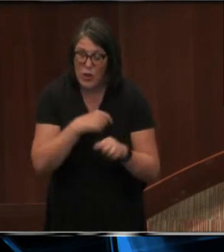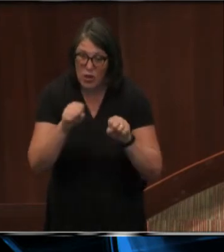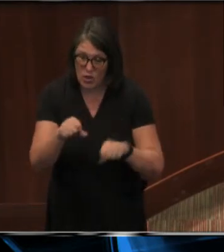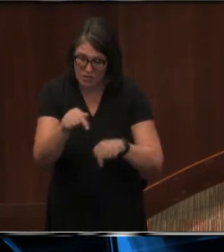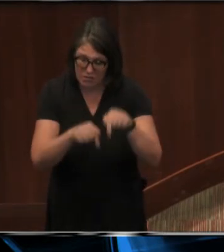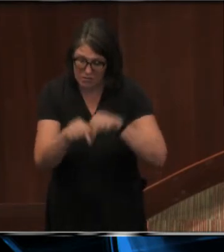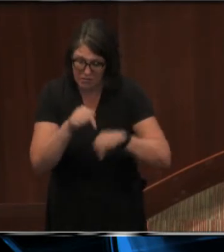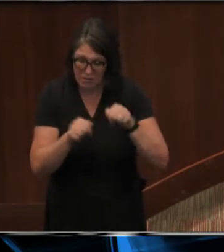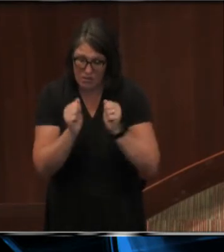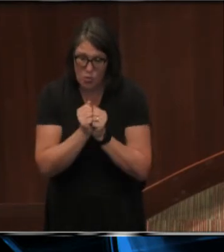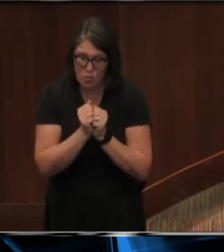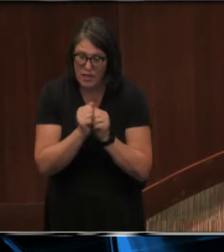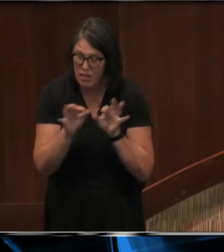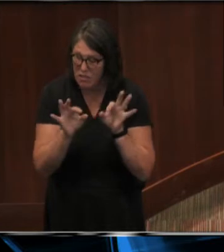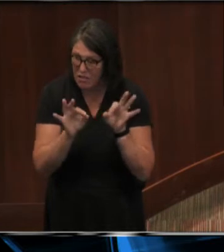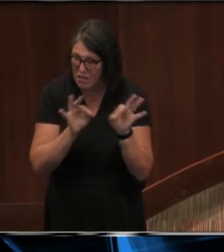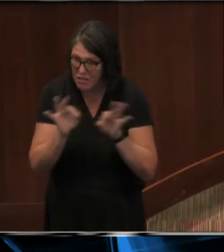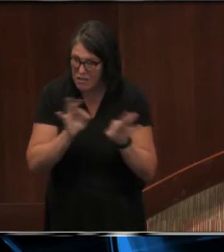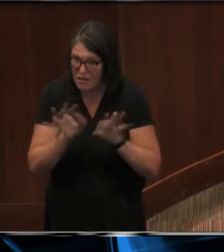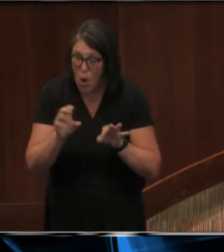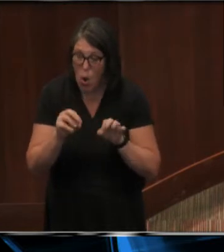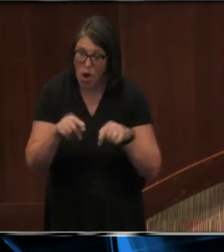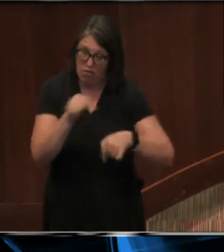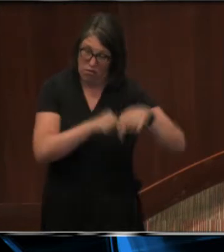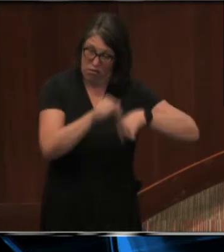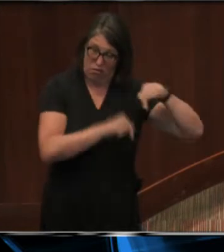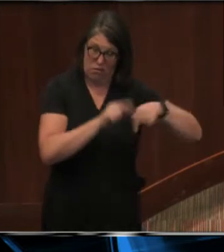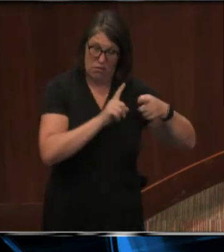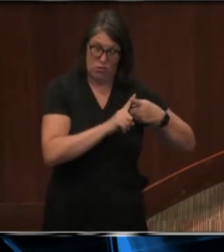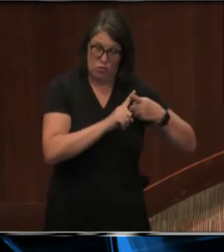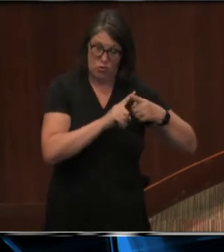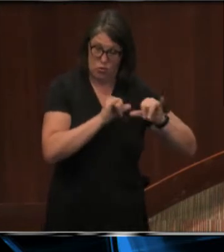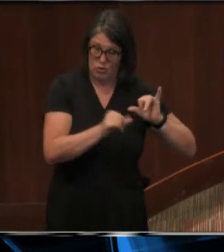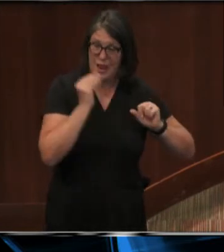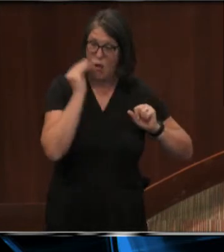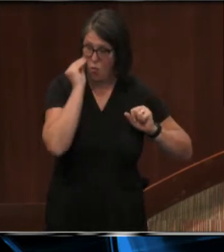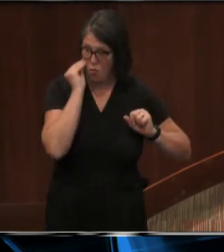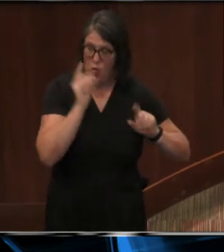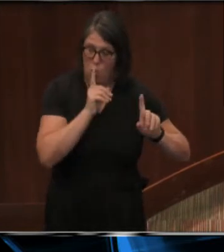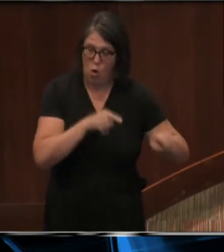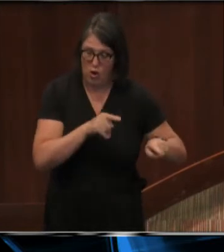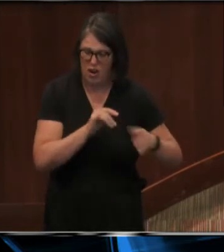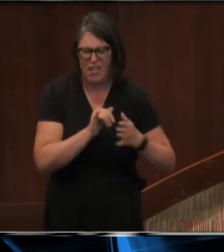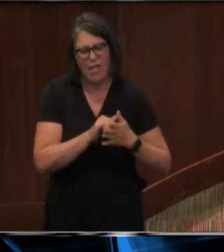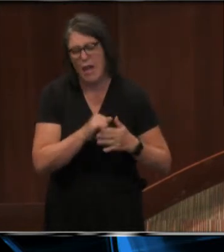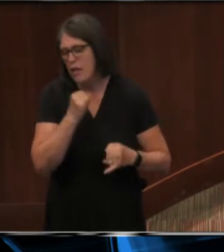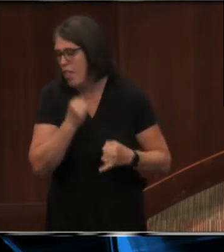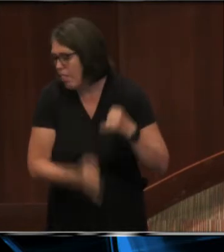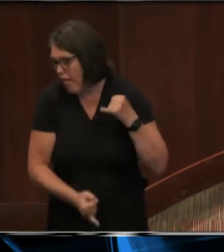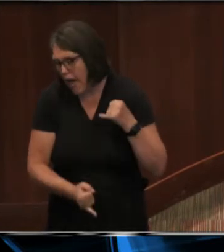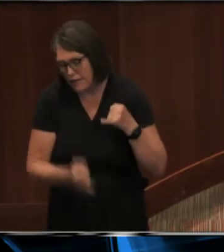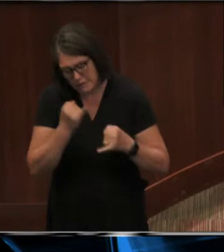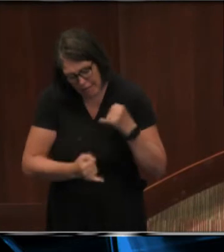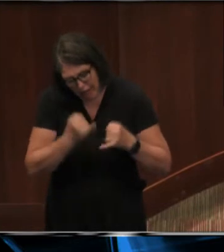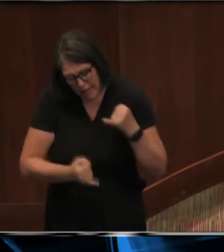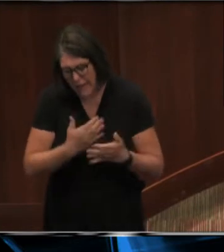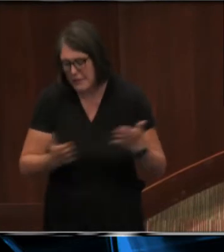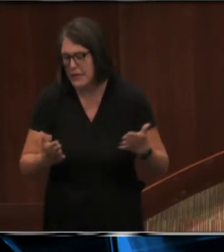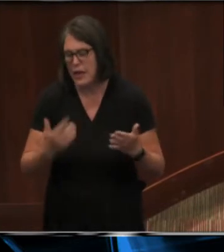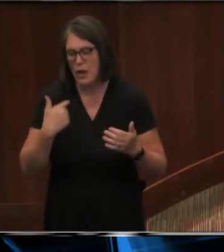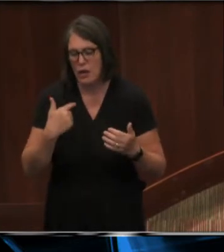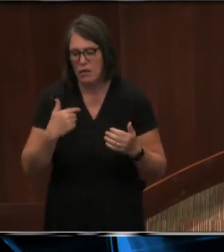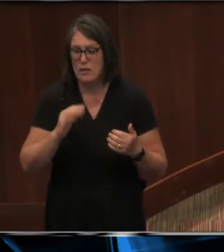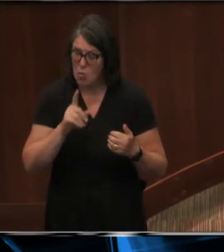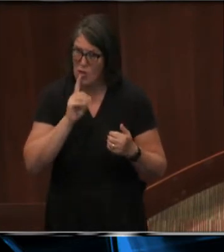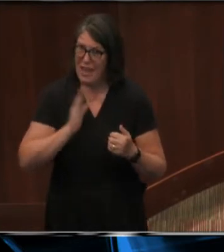and interactions, or even go all the way back to a stay-at-home order. That is our last-ditch effort. As public health, we